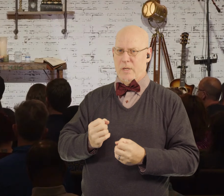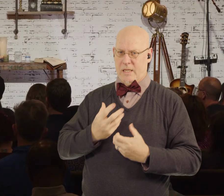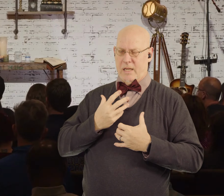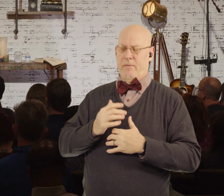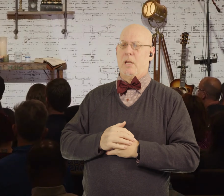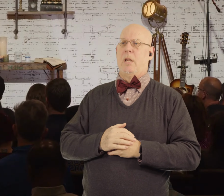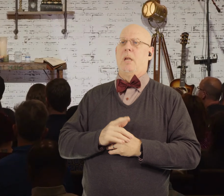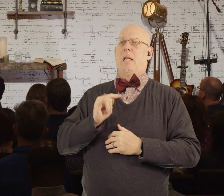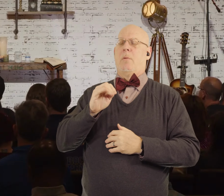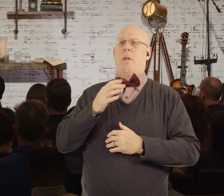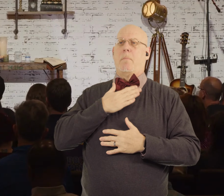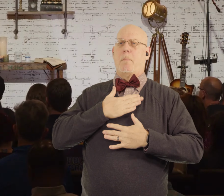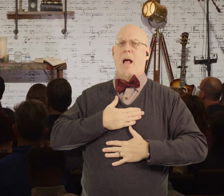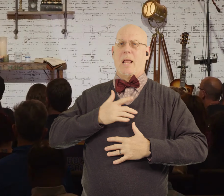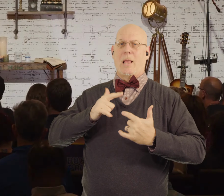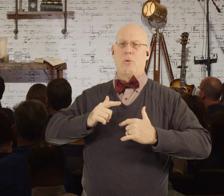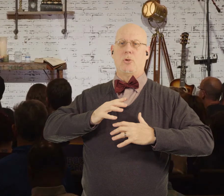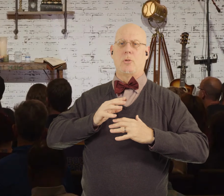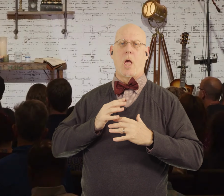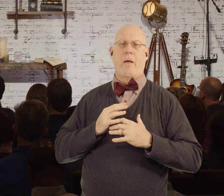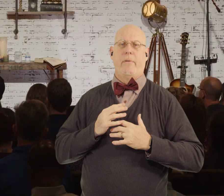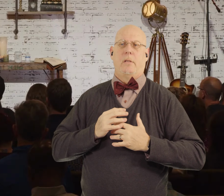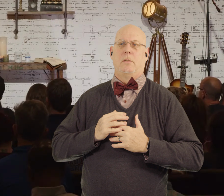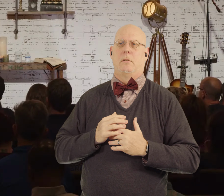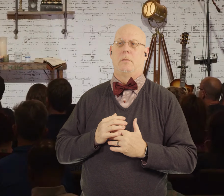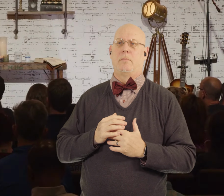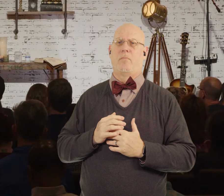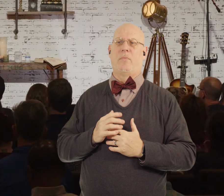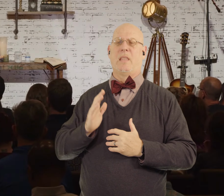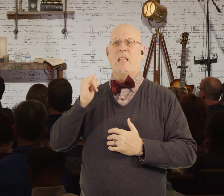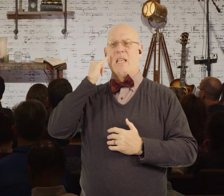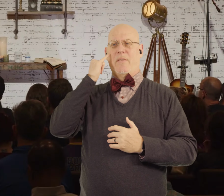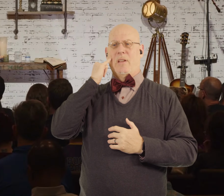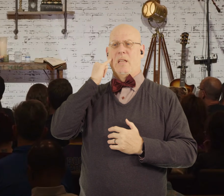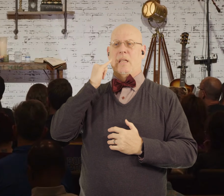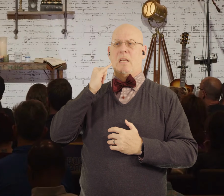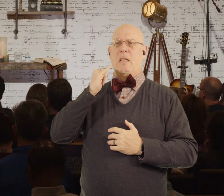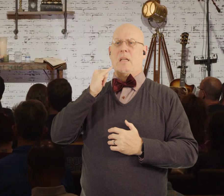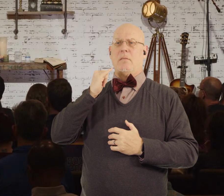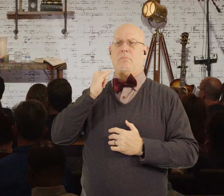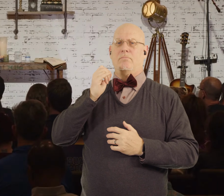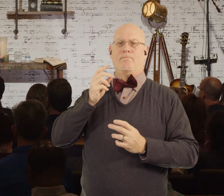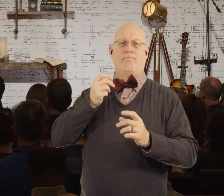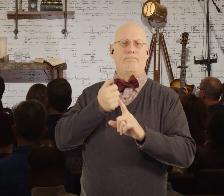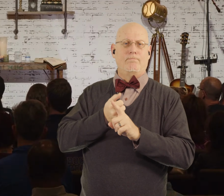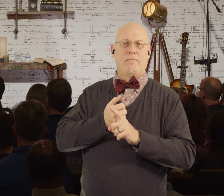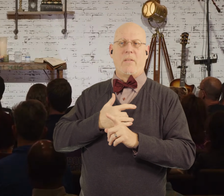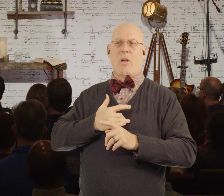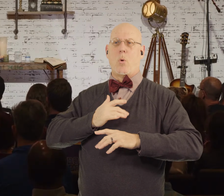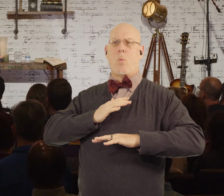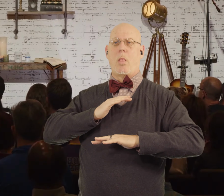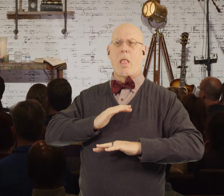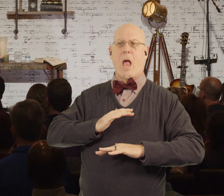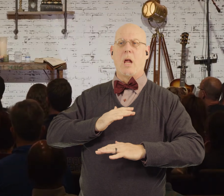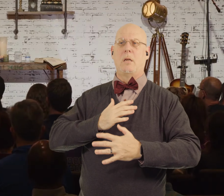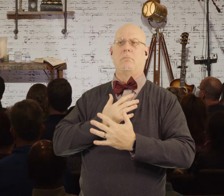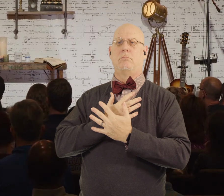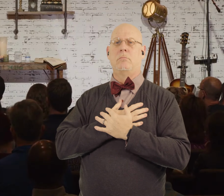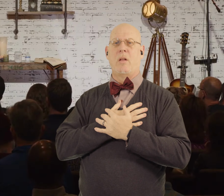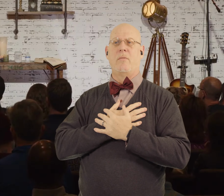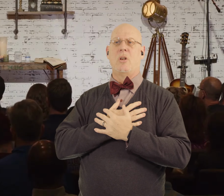response it would evoke. Templeton's body language softened. It was as if he suddenly felt relaxed